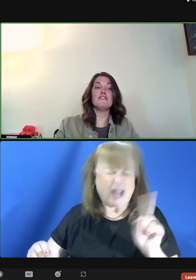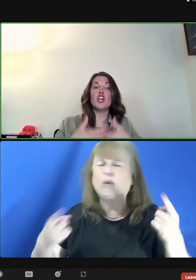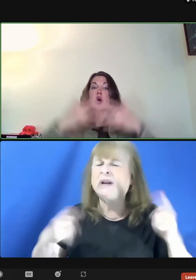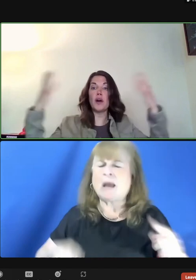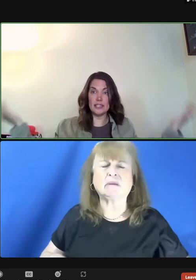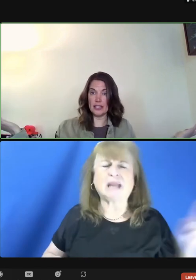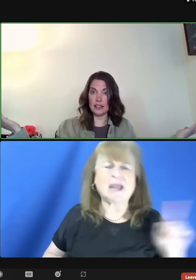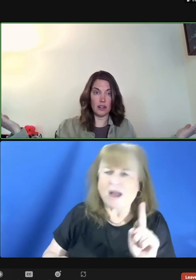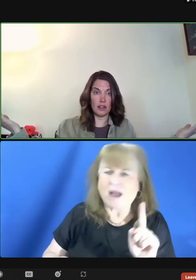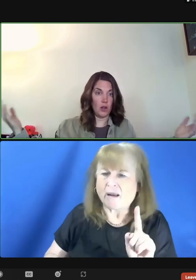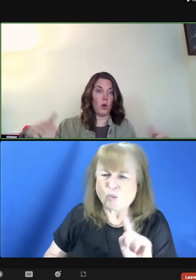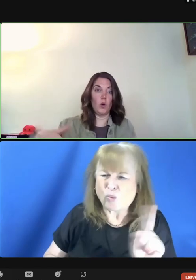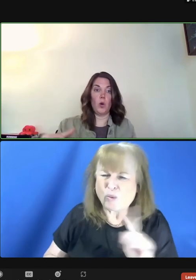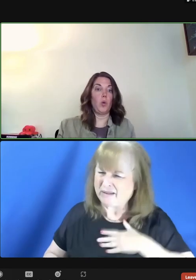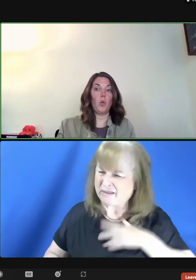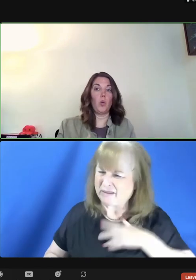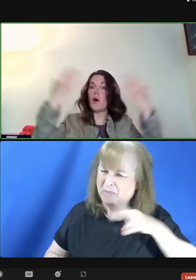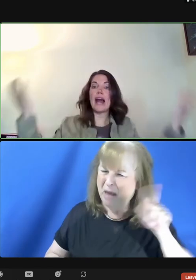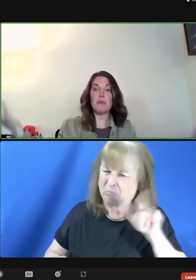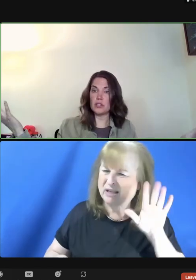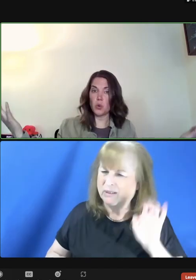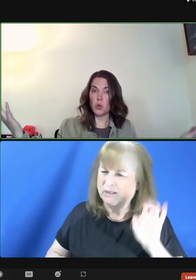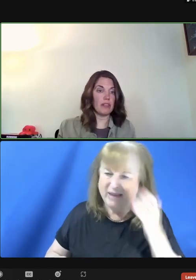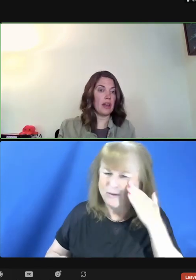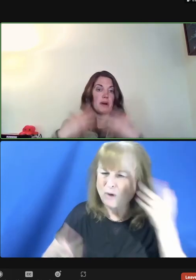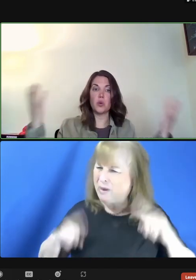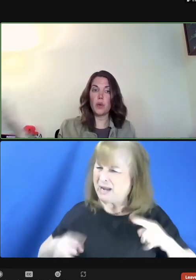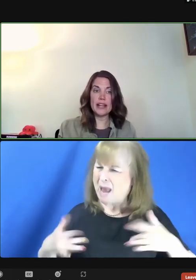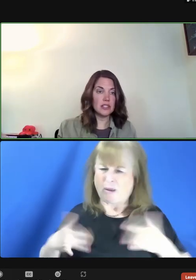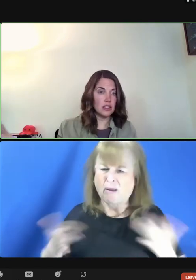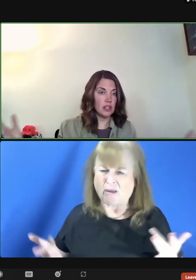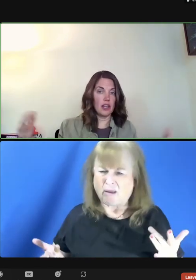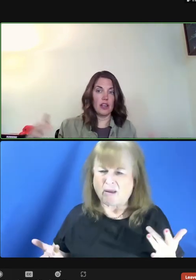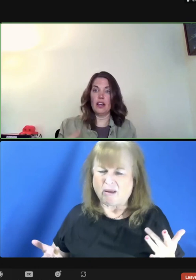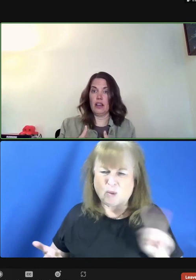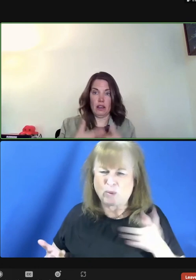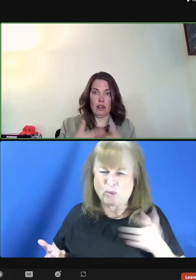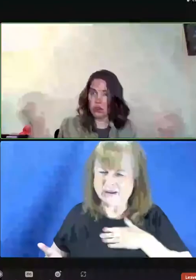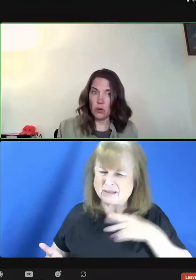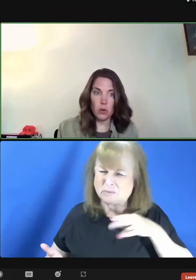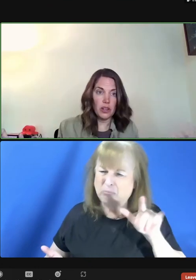and they have no idea what happened, where that puzzle went,